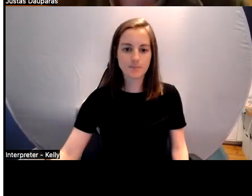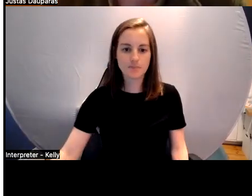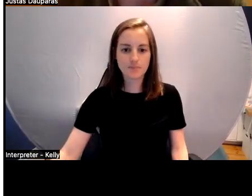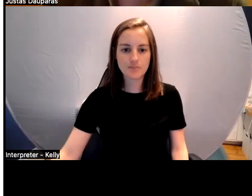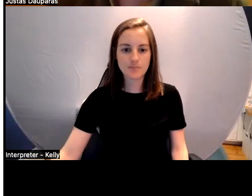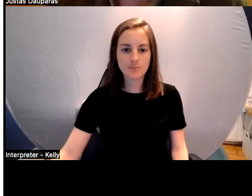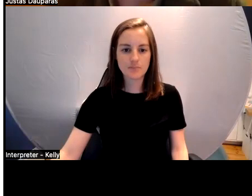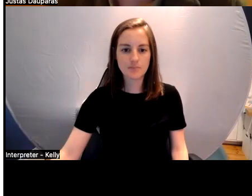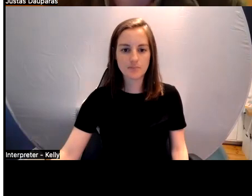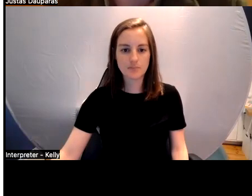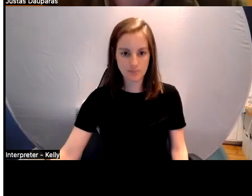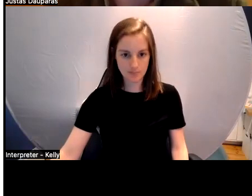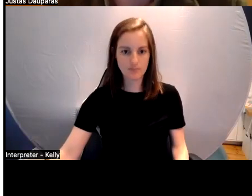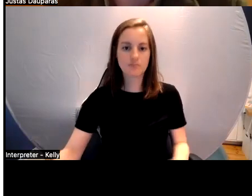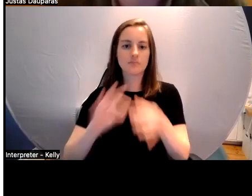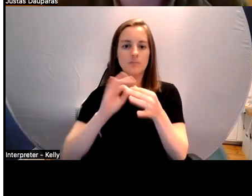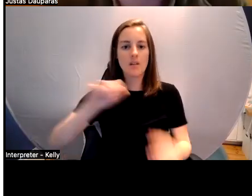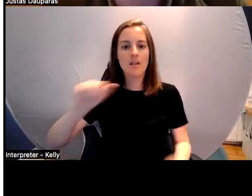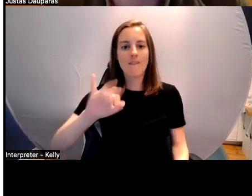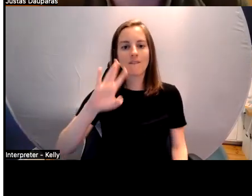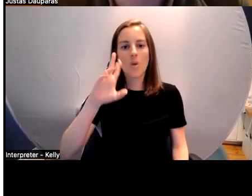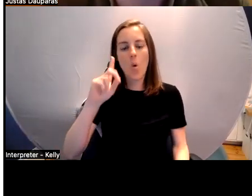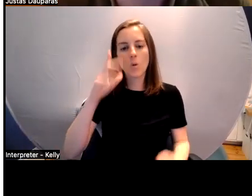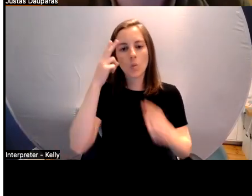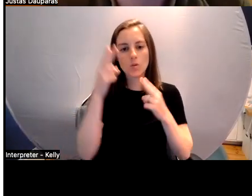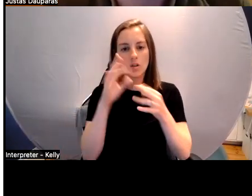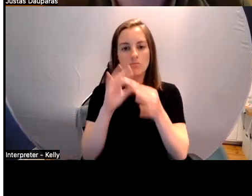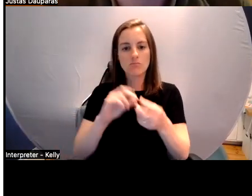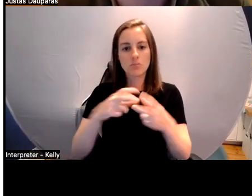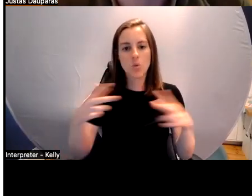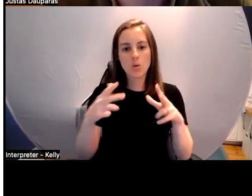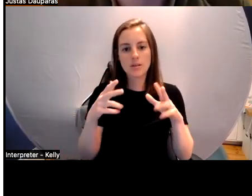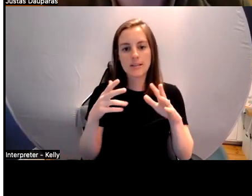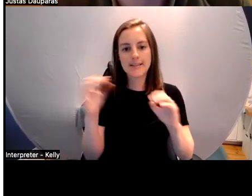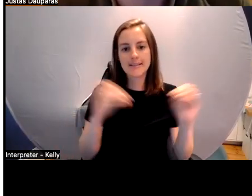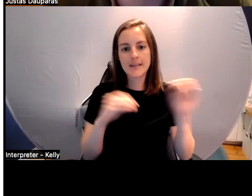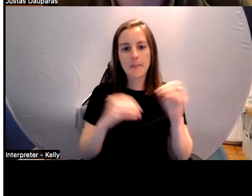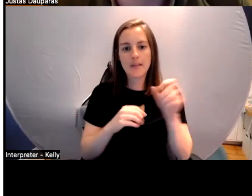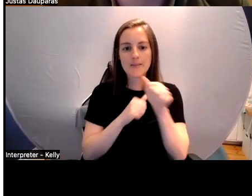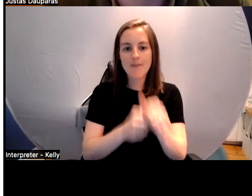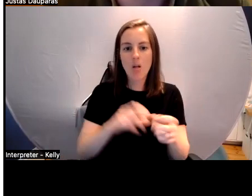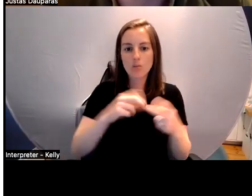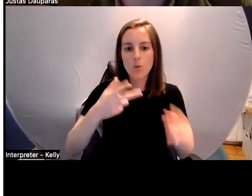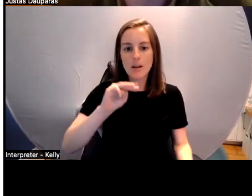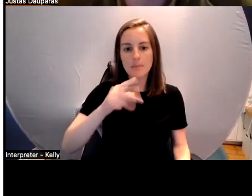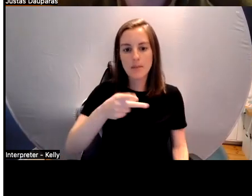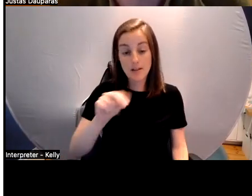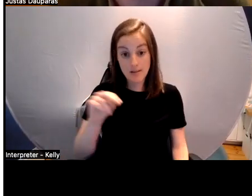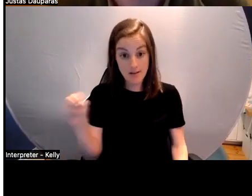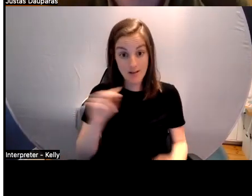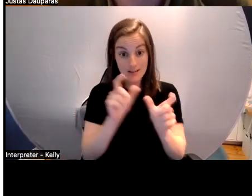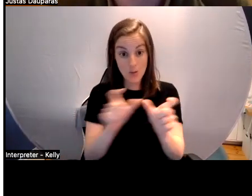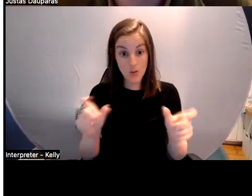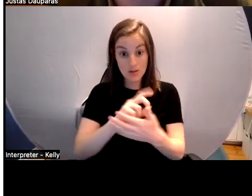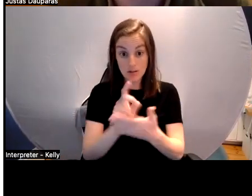Okay, the next question is, regarding AlphaFold hallucination of the protein assemblies followed by ProteinMPNN sequence design, did ProteinMPNN improve the AlphaFold sequences mainly by